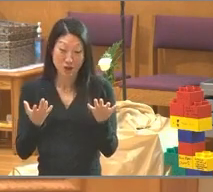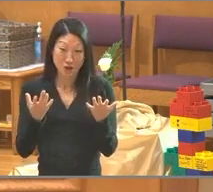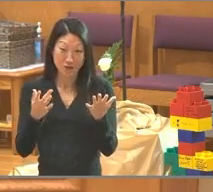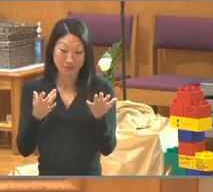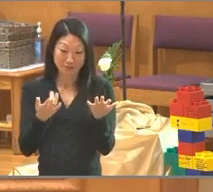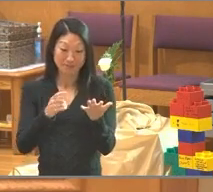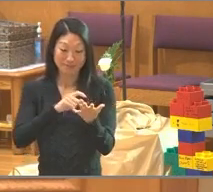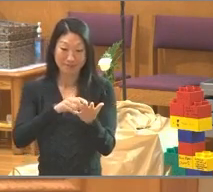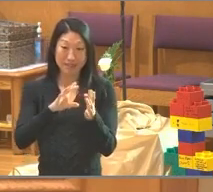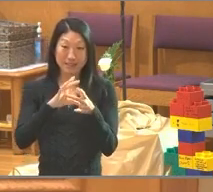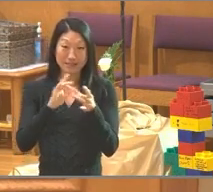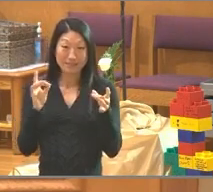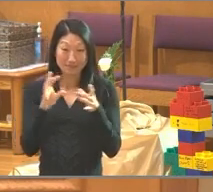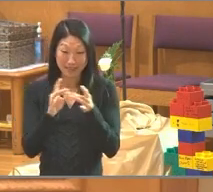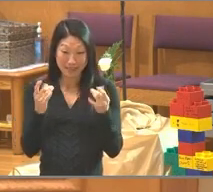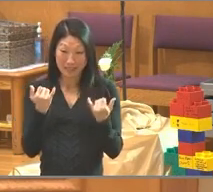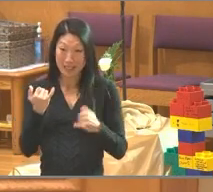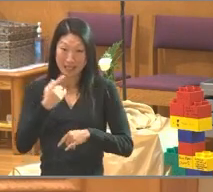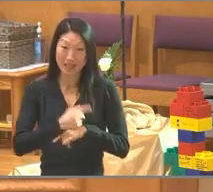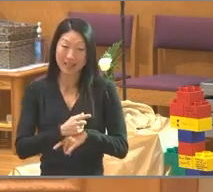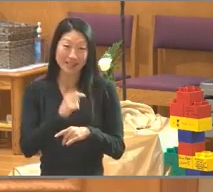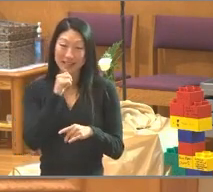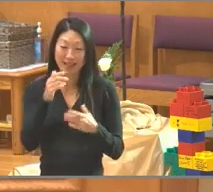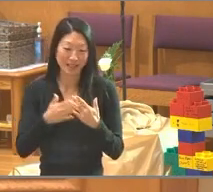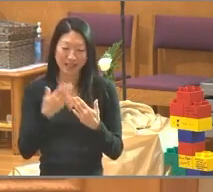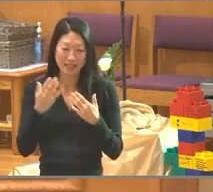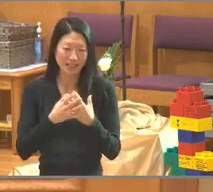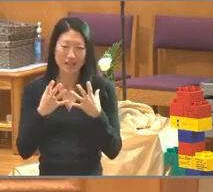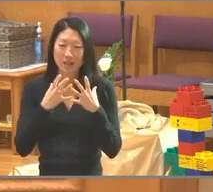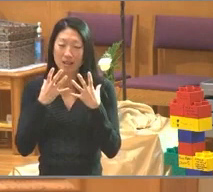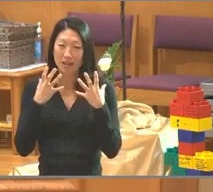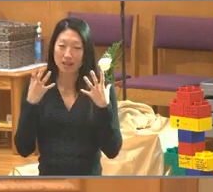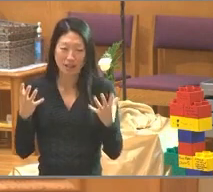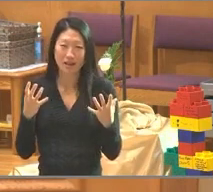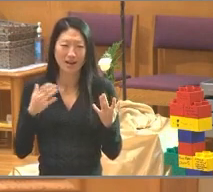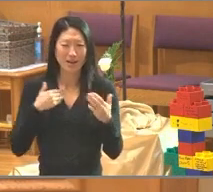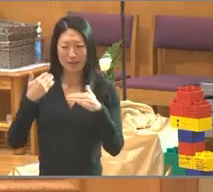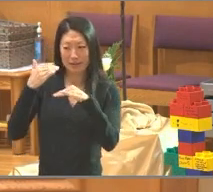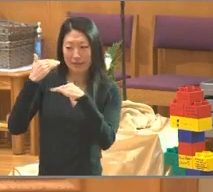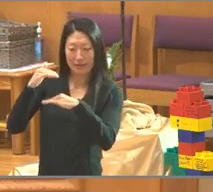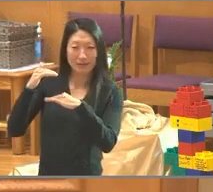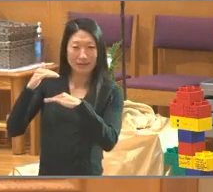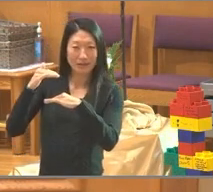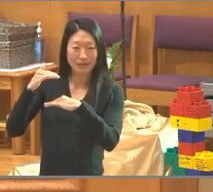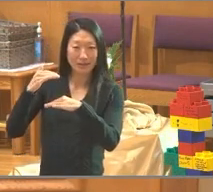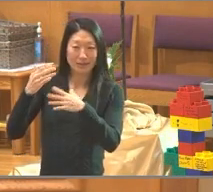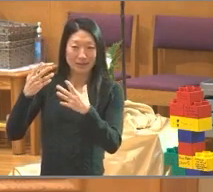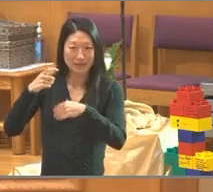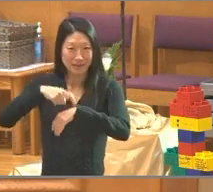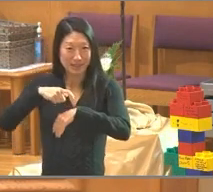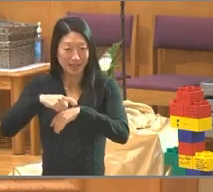is certainly not. There's so much here, and I only have a few minutes with you, so buckle up.